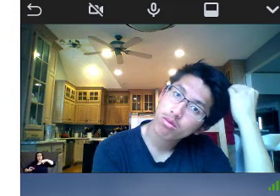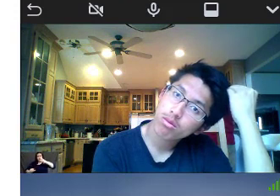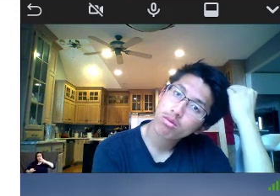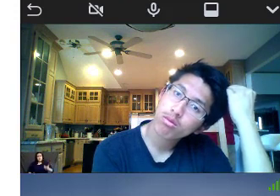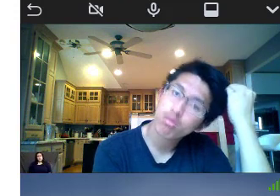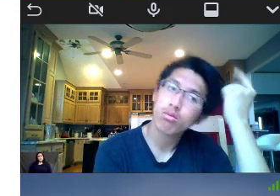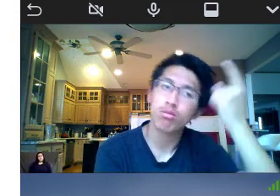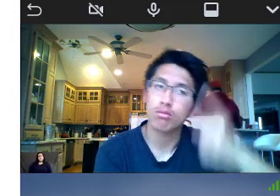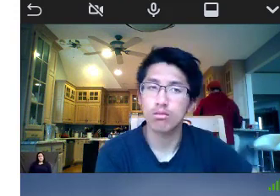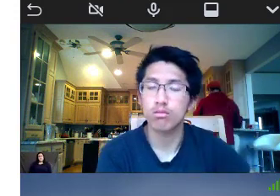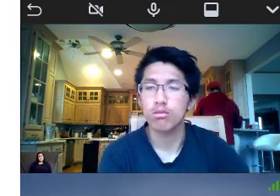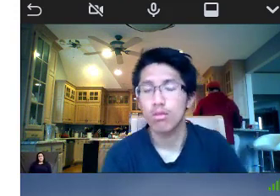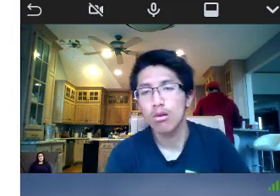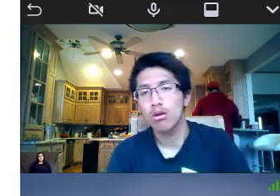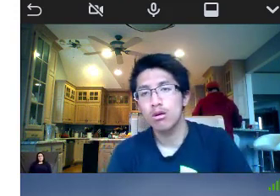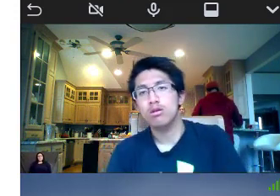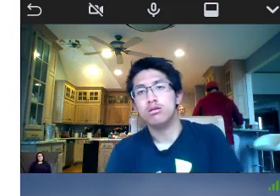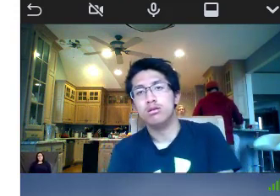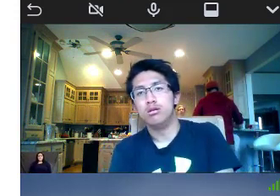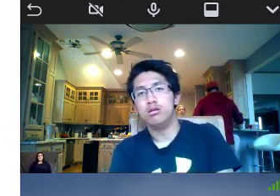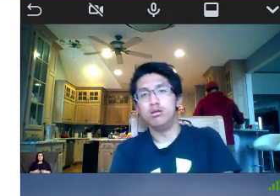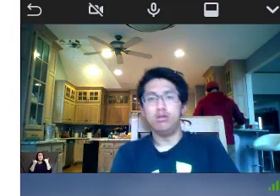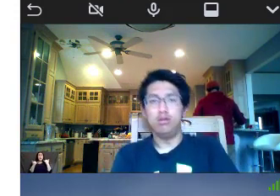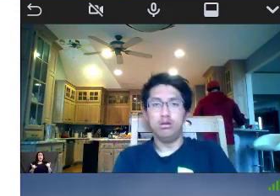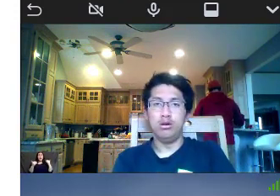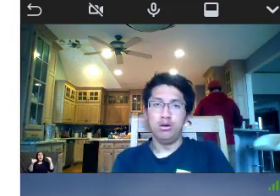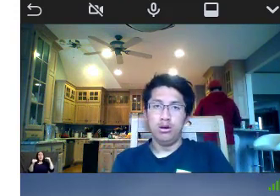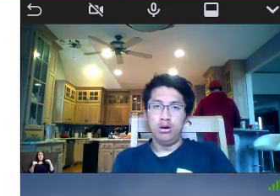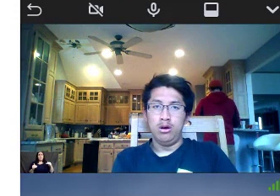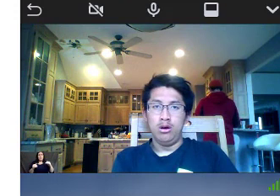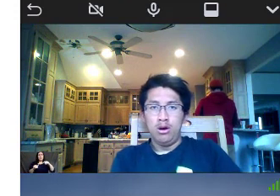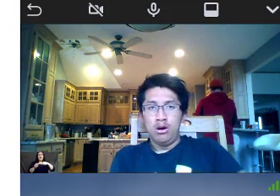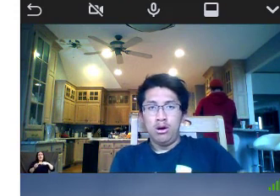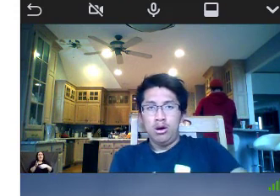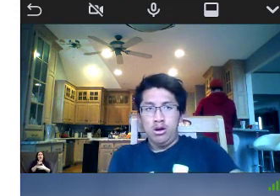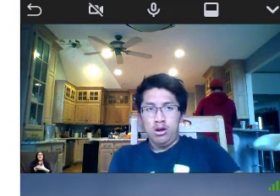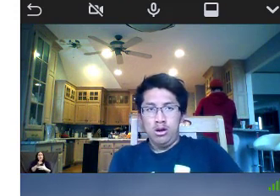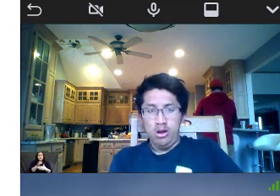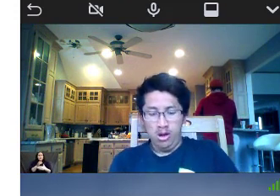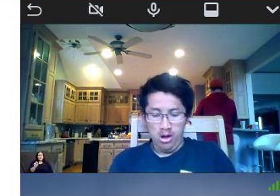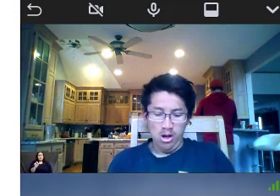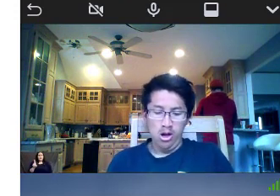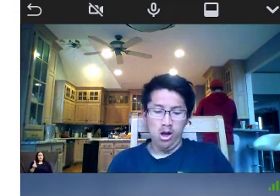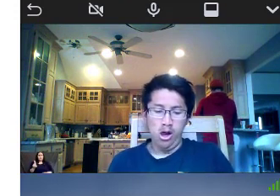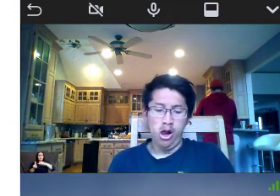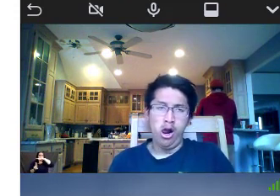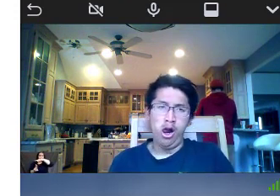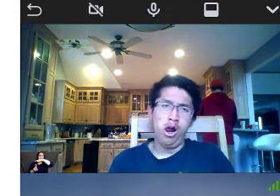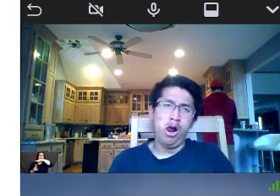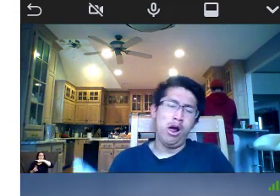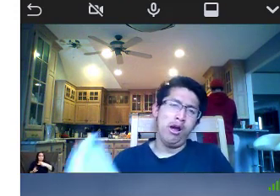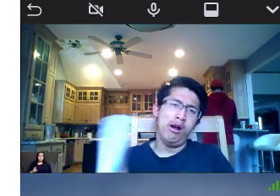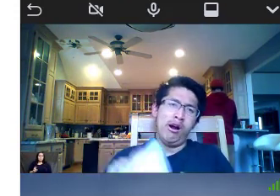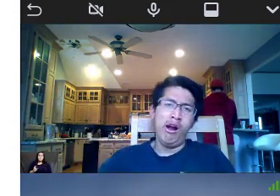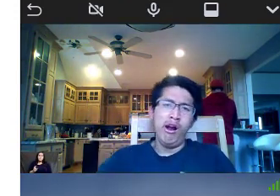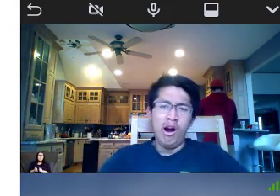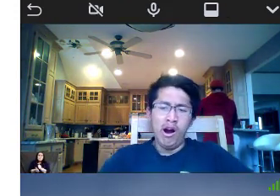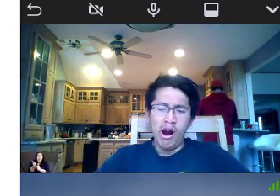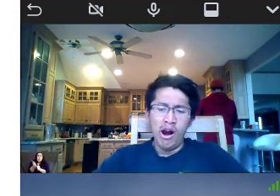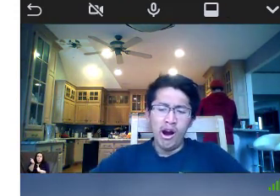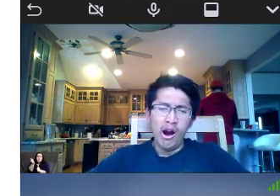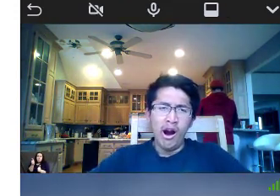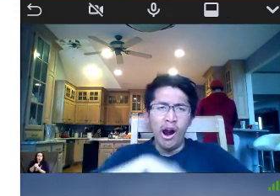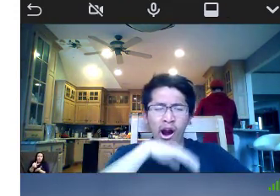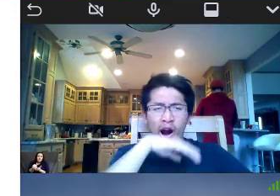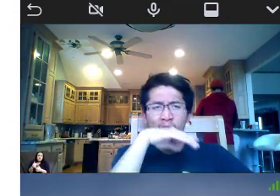If I'm looking for the average Nusselt number, which more often than not, we would be looking for the average number to get sort of the total heat transfer between